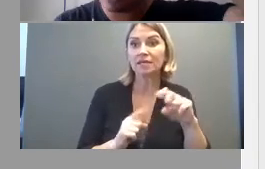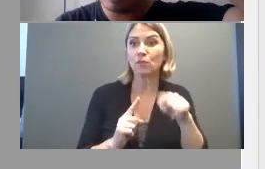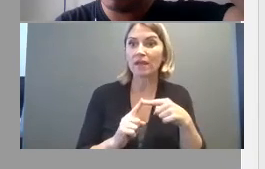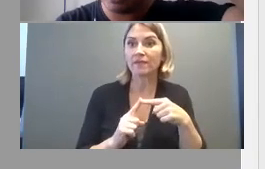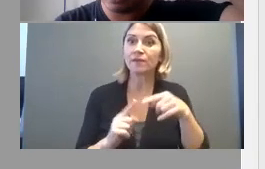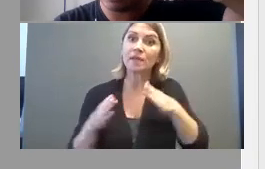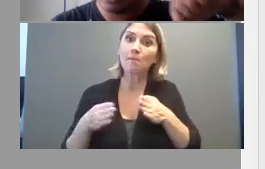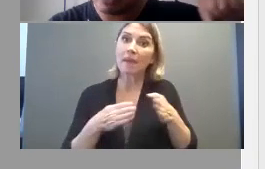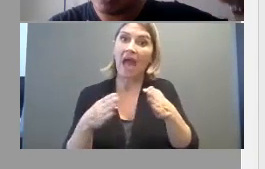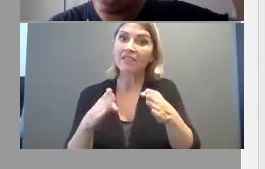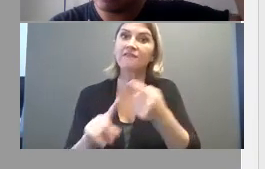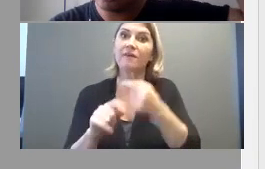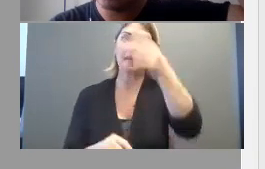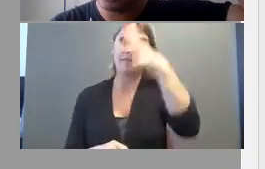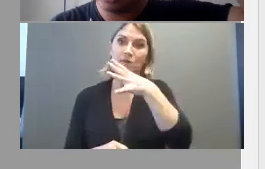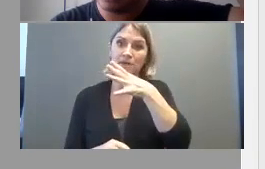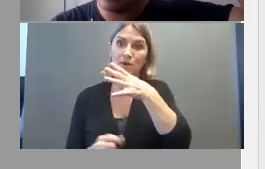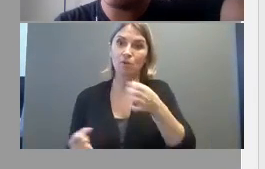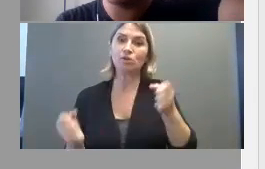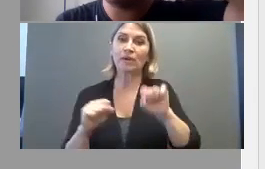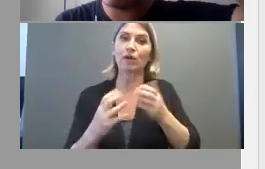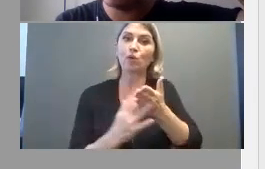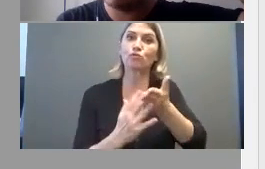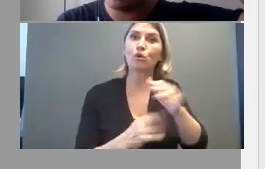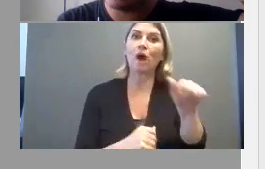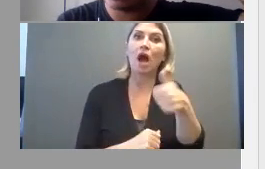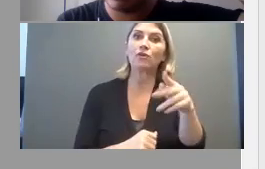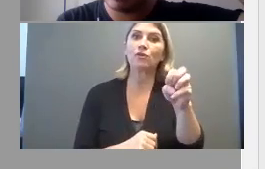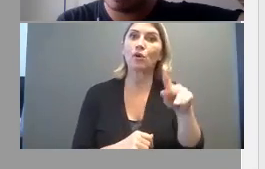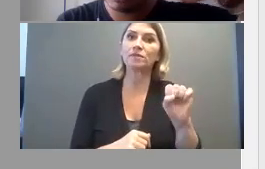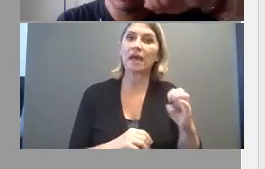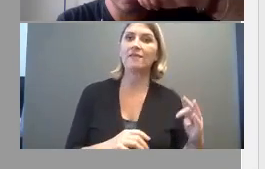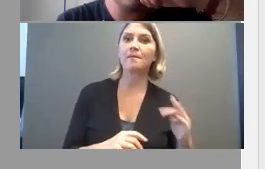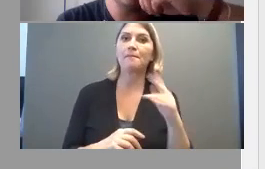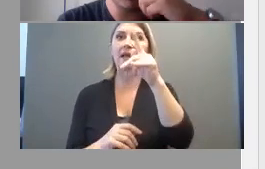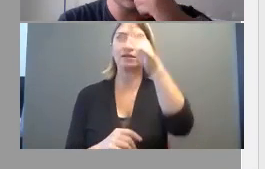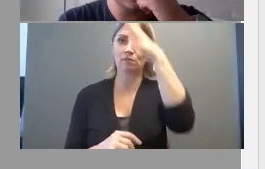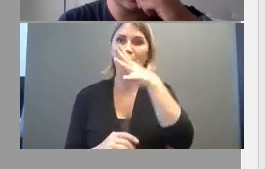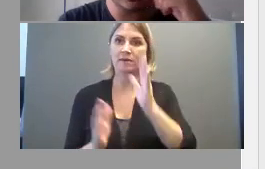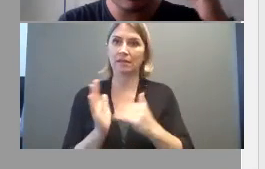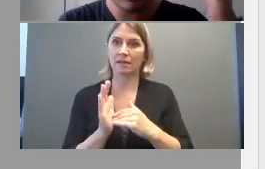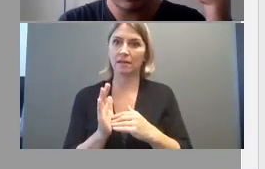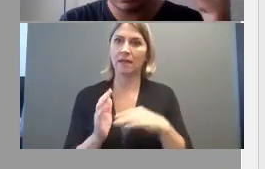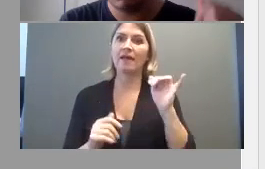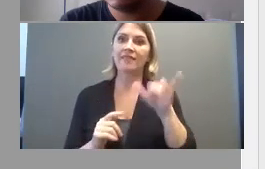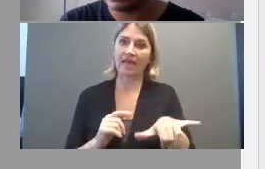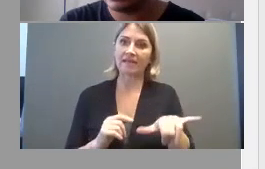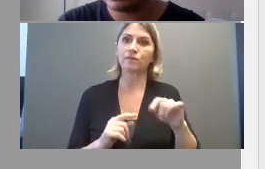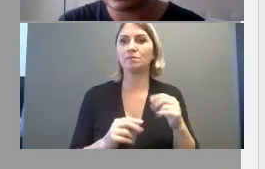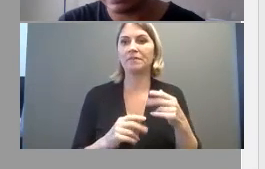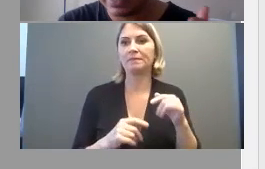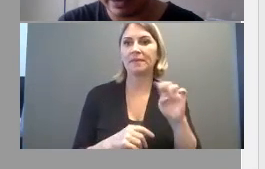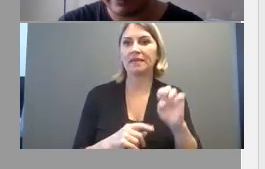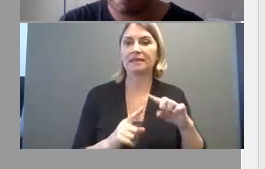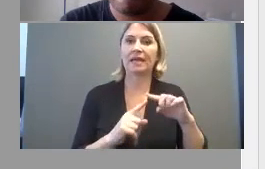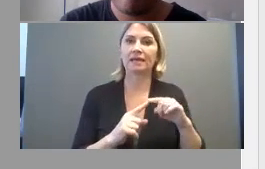is a path from the parent where you can go through other nodes and come back to the parent itself. that would be considered as a